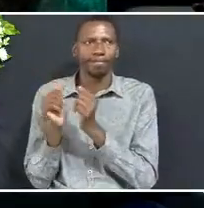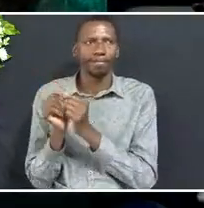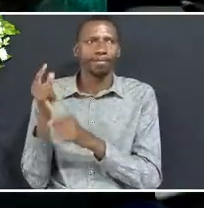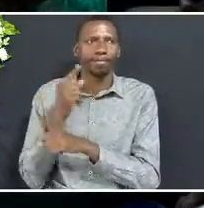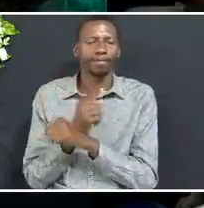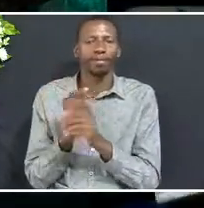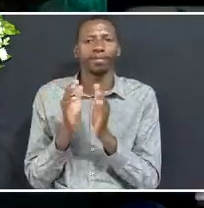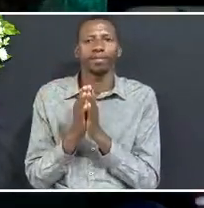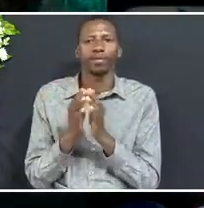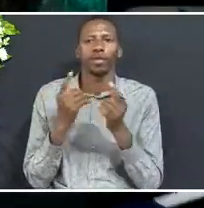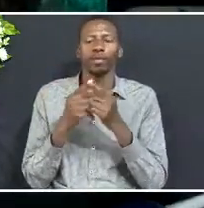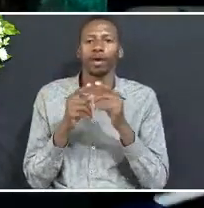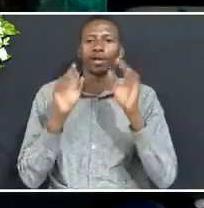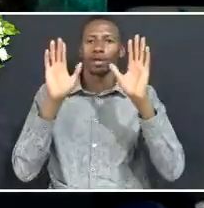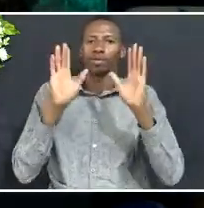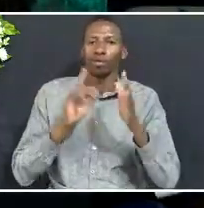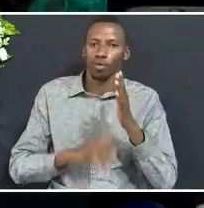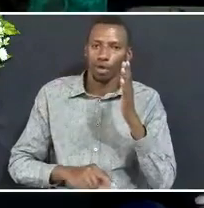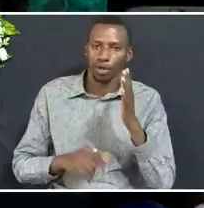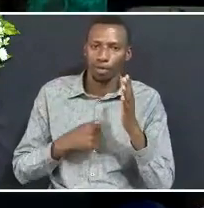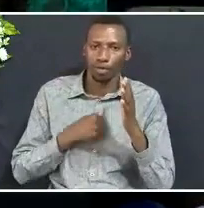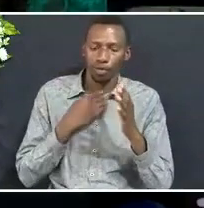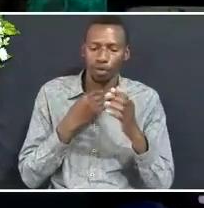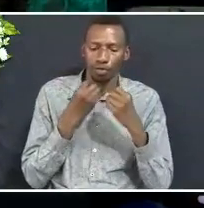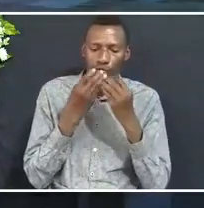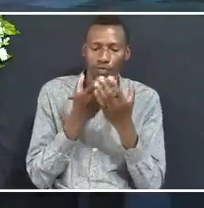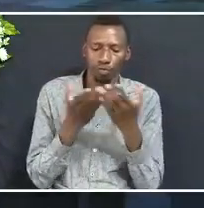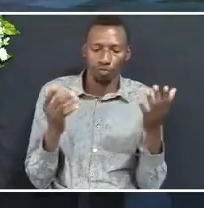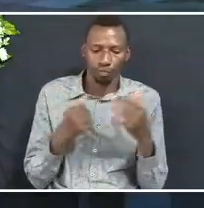this is the point here I want to leave you with,